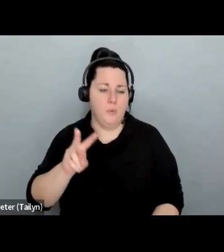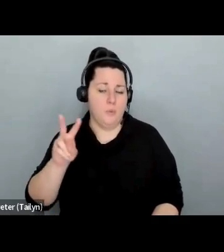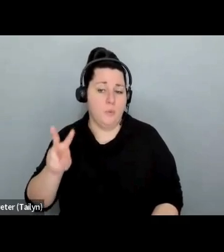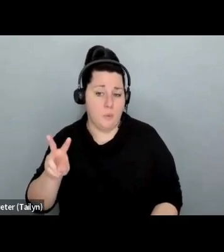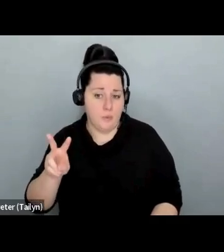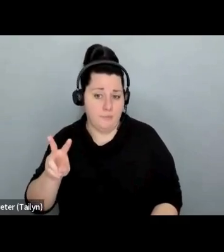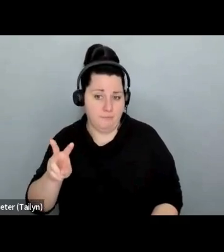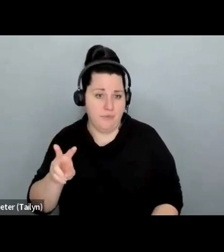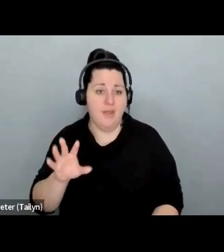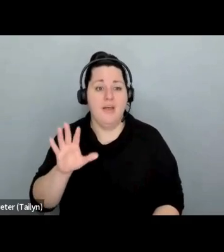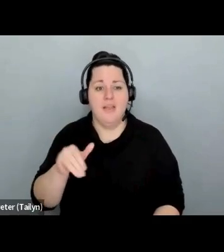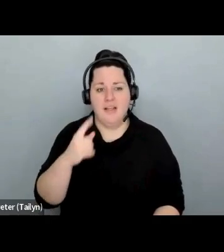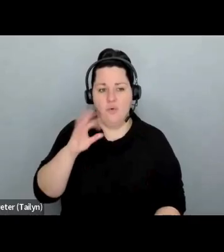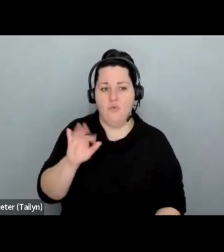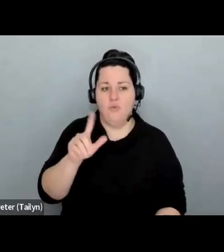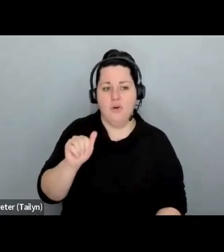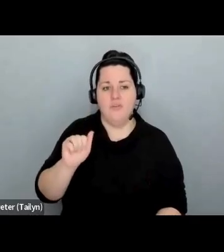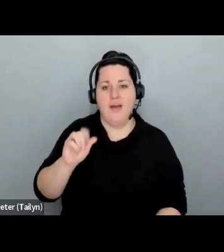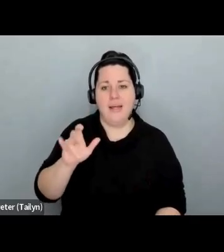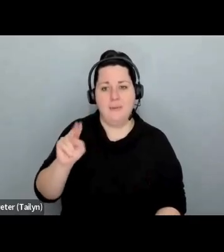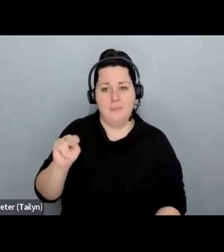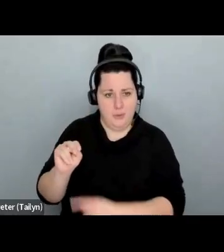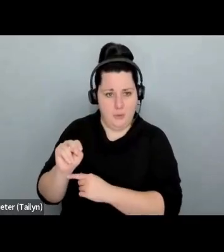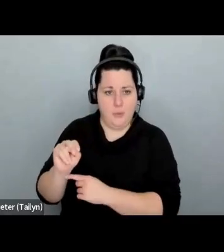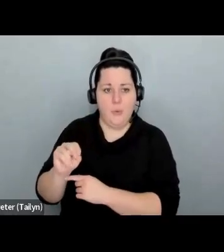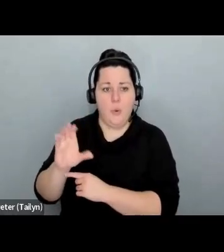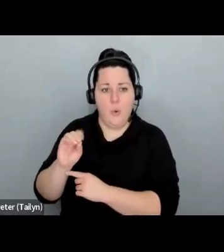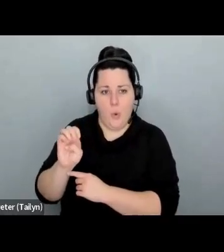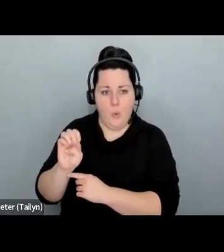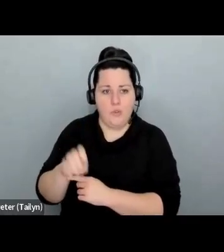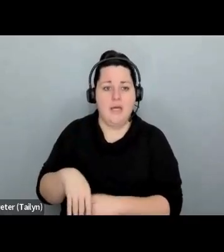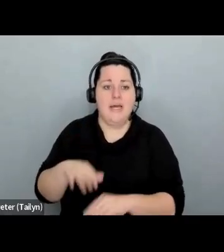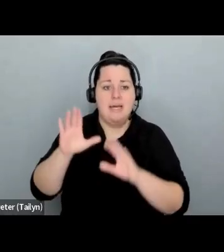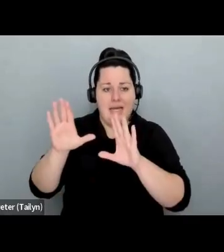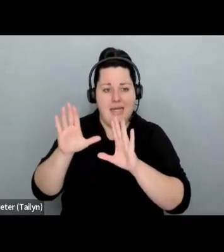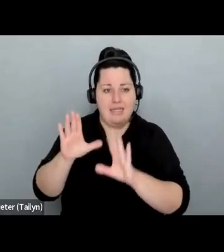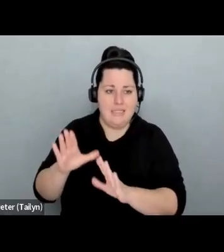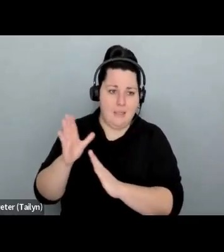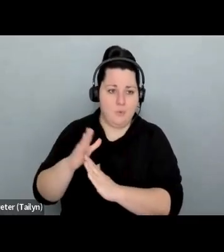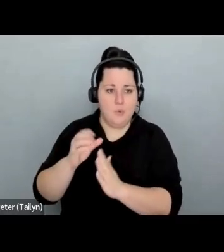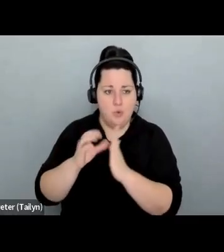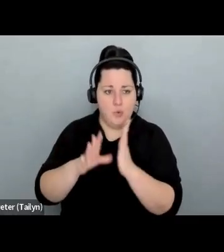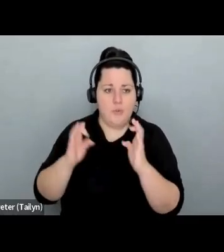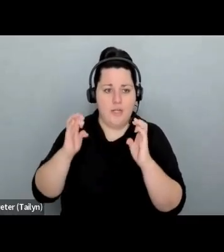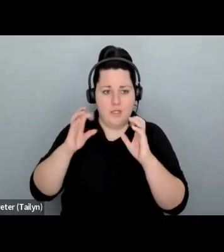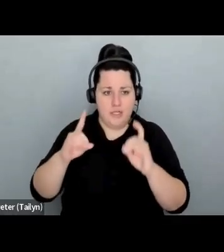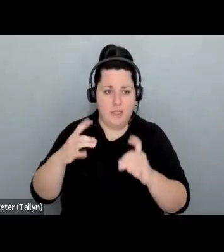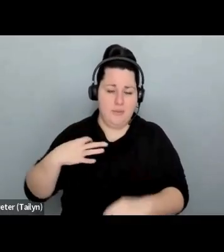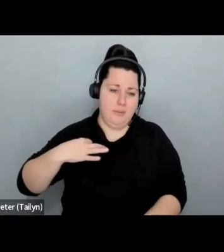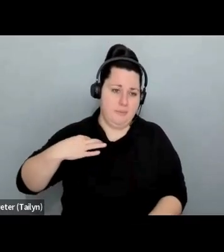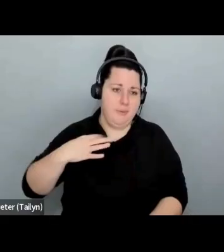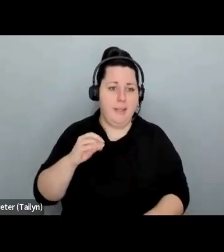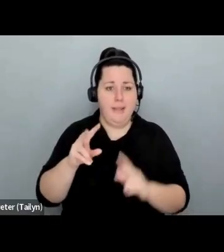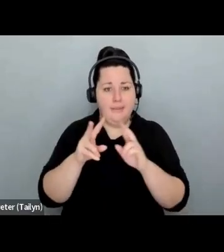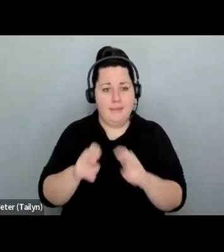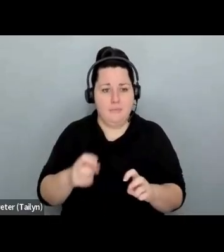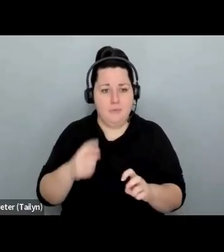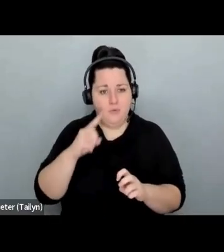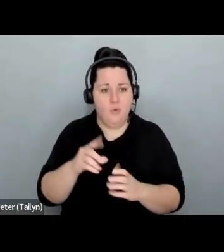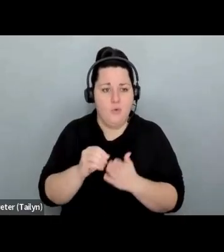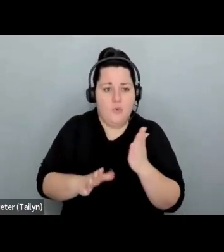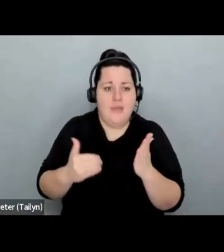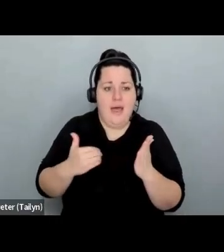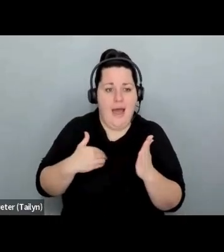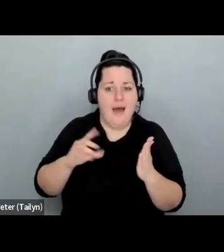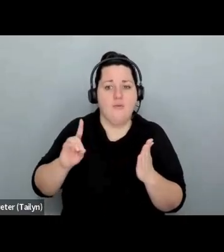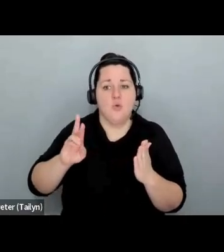6A-6.03022 of the Florida Administrative Code, Exceptional Student Education Eligibility and Assessments for Students who have